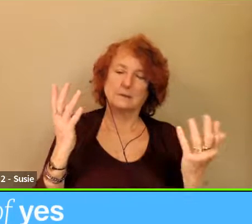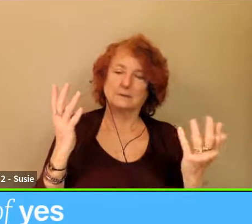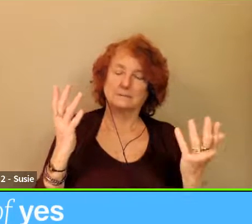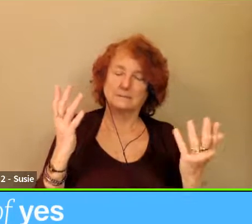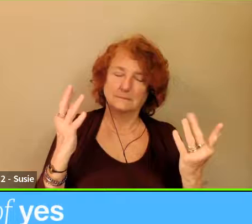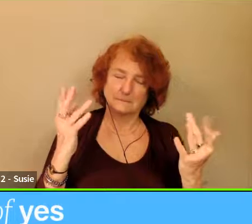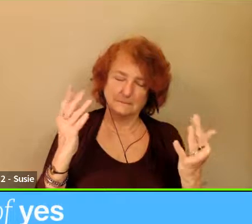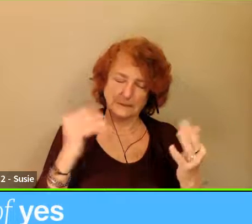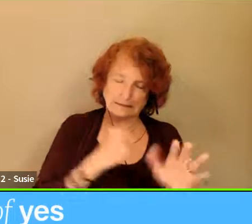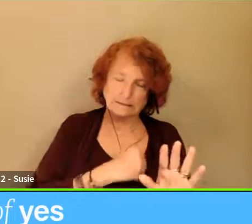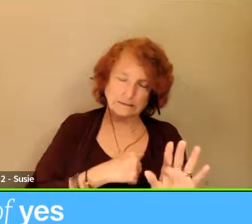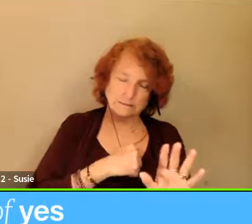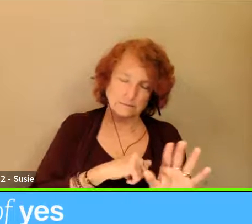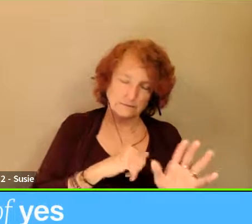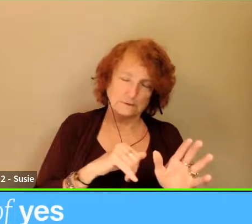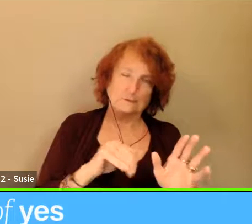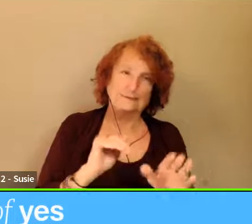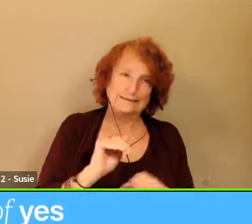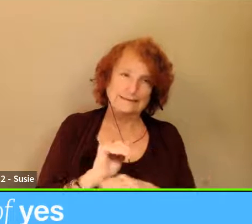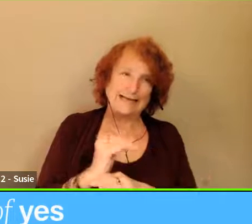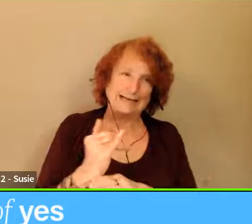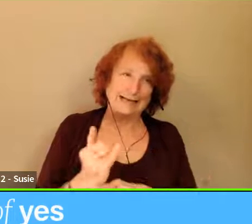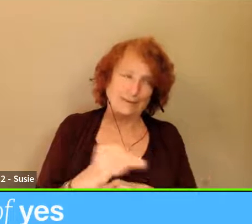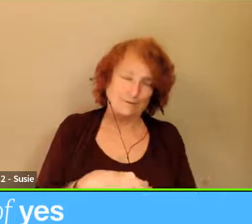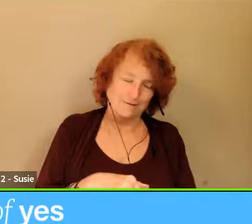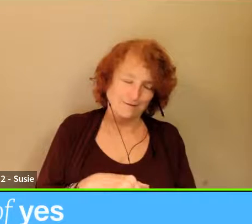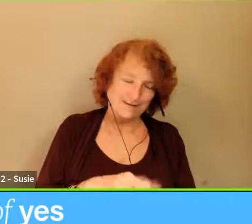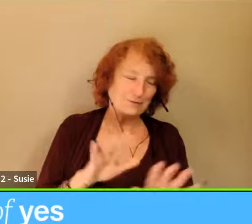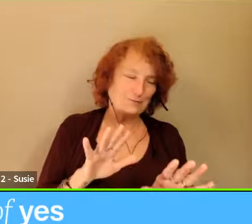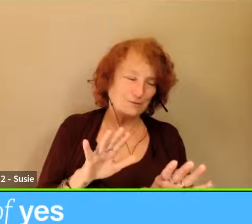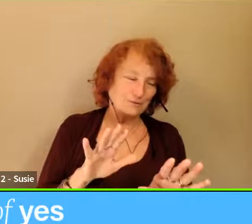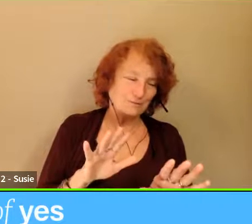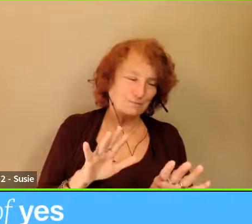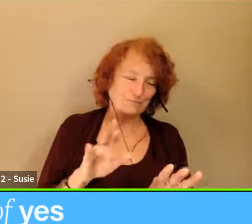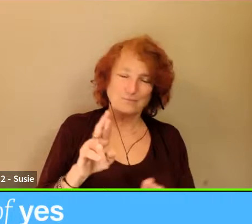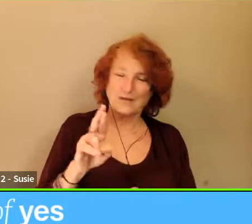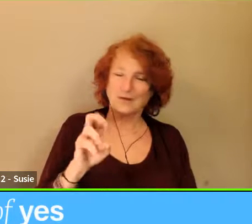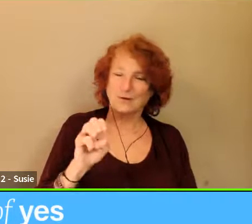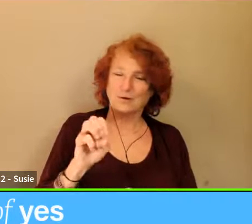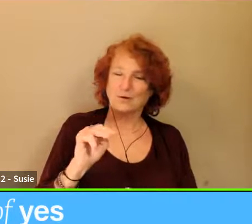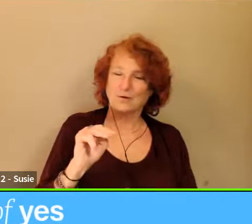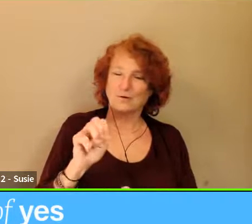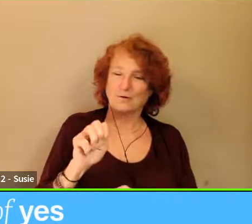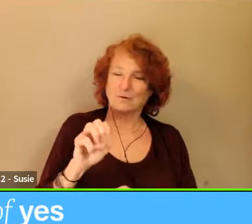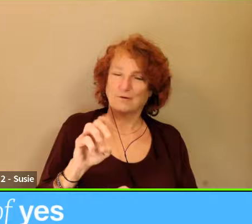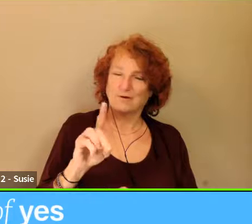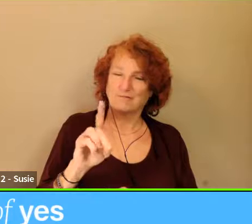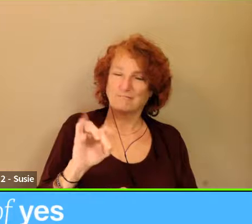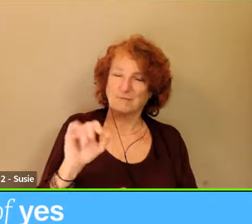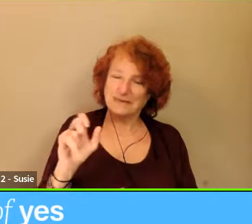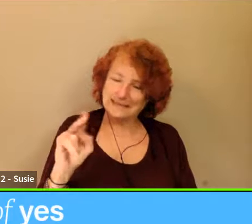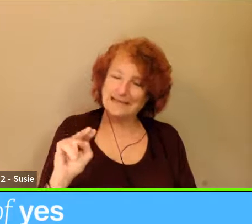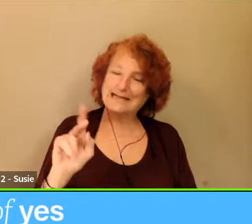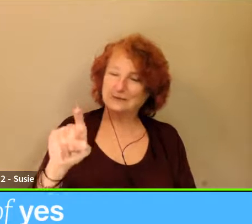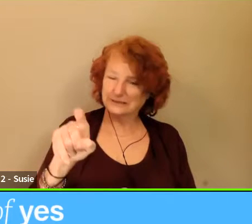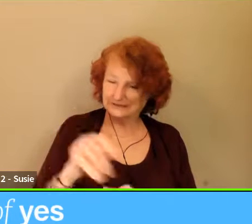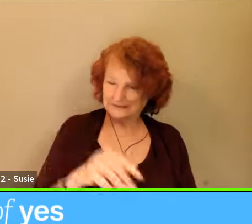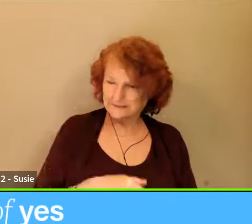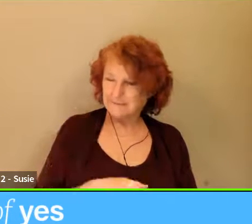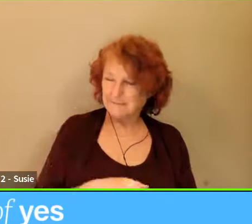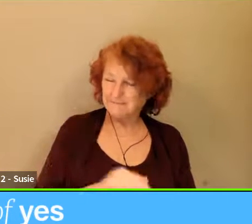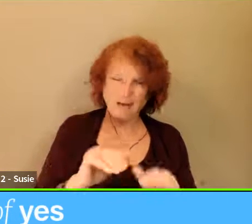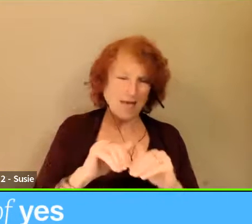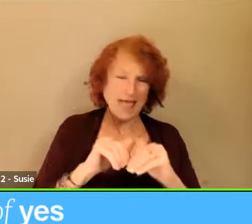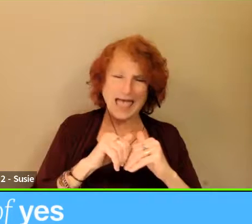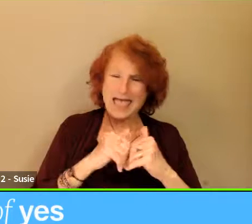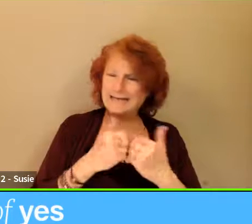sorry, it's the end of the day, due to remediation necessities. So that's one question. How do you get